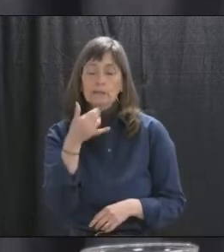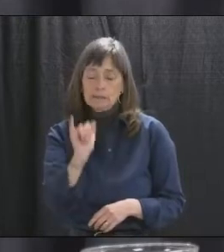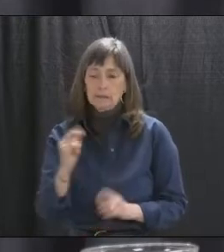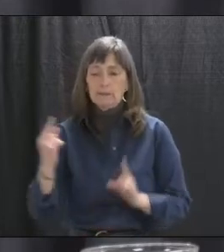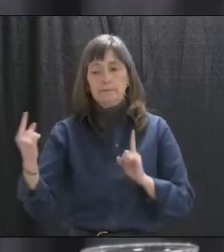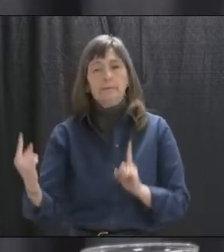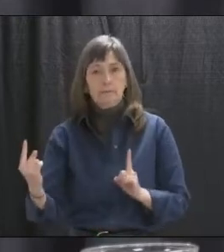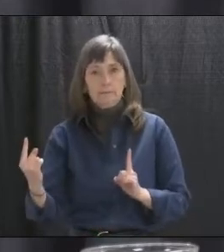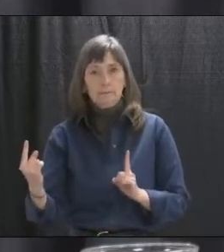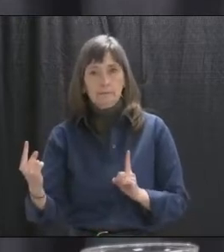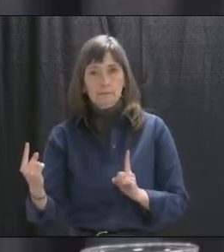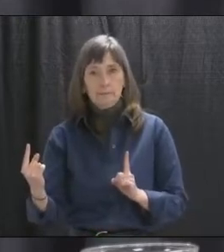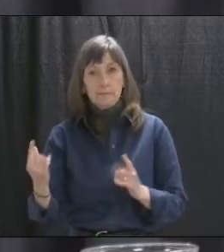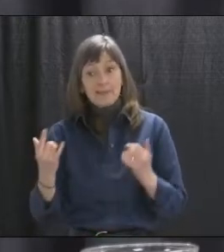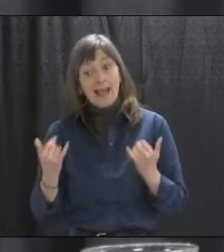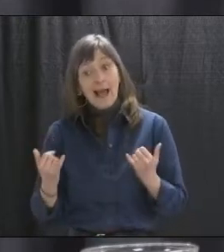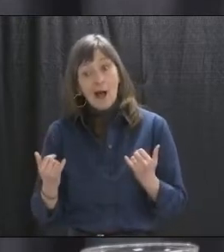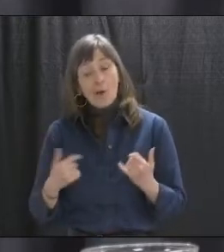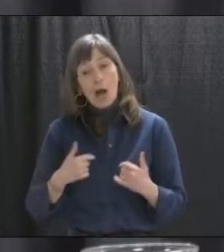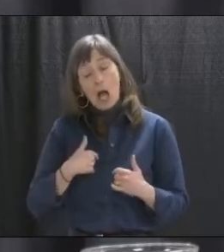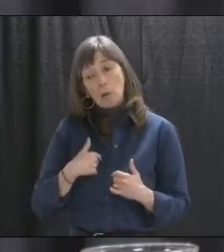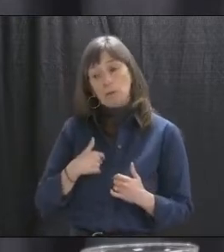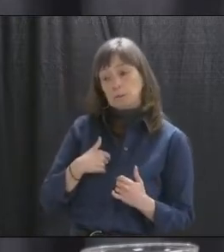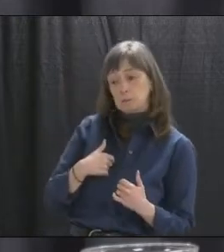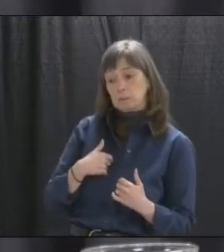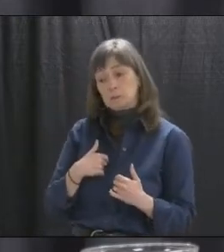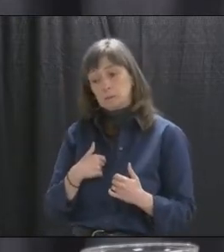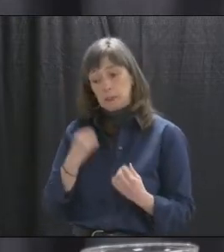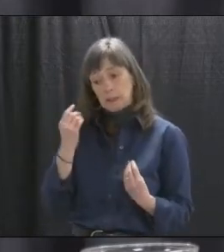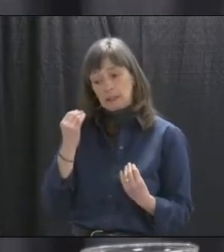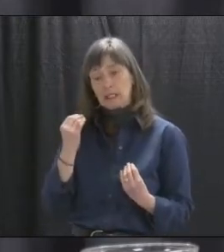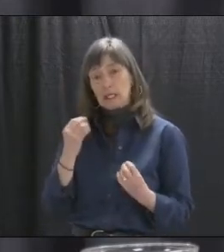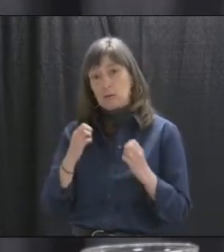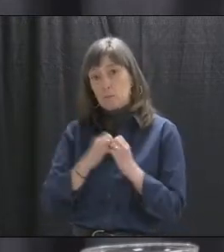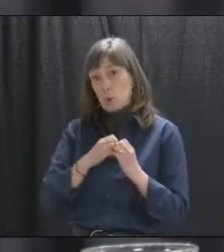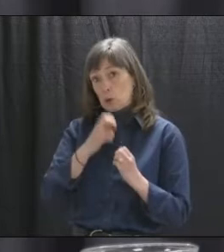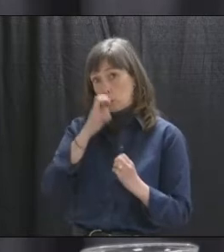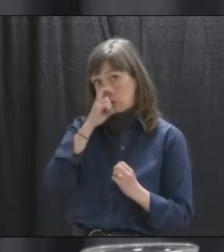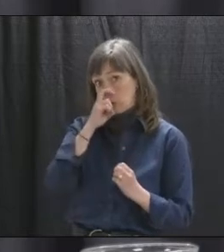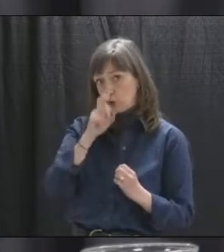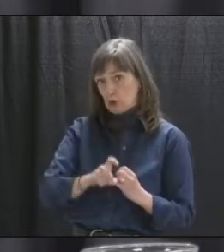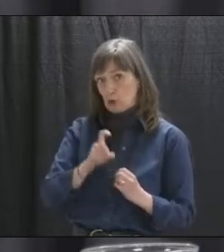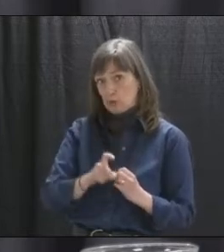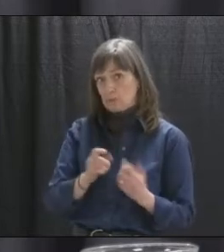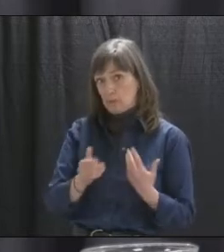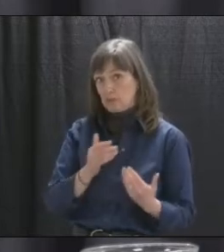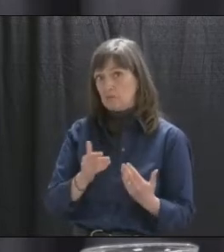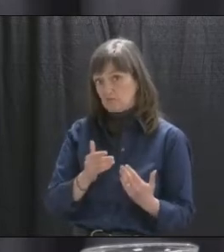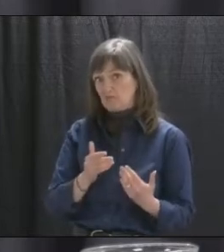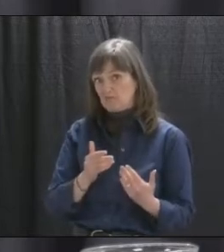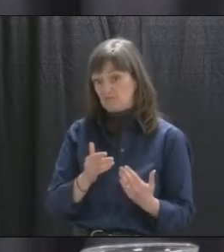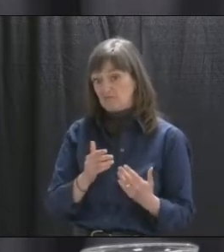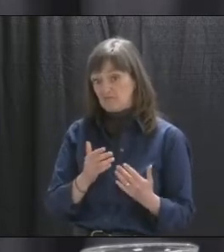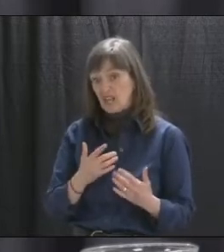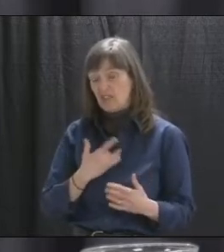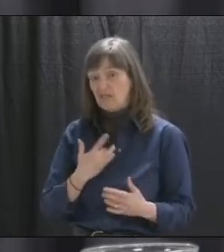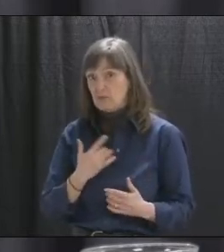my mind is whether we need to be even more strict and more restrictive than we already are, bearing in mind